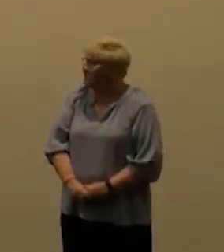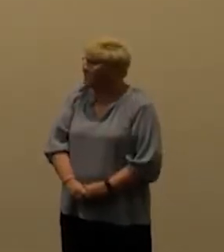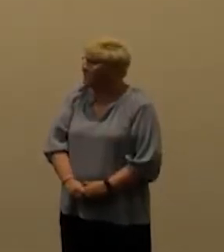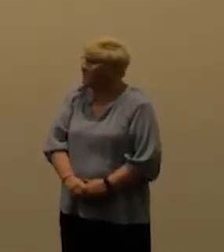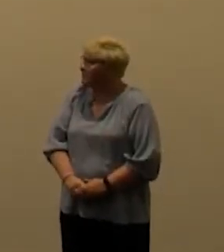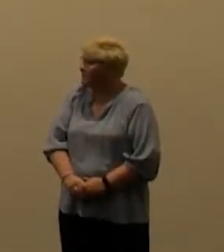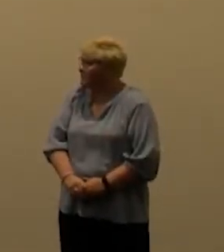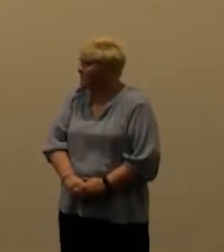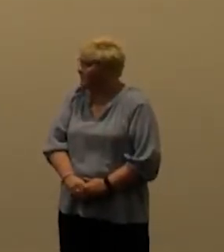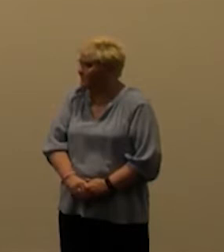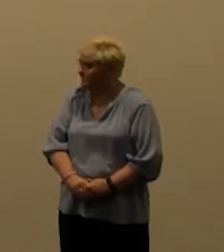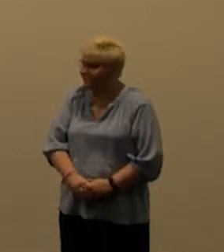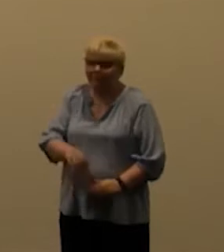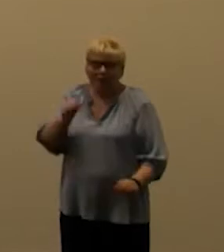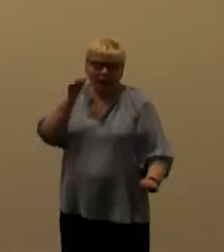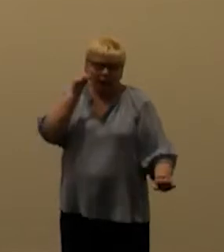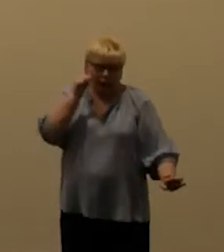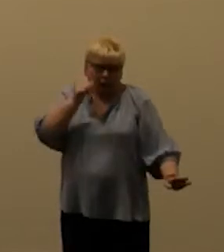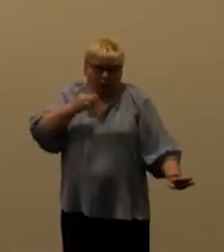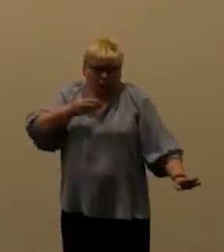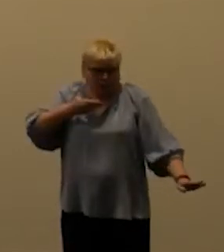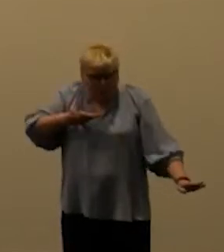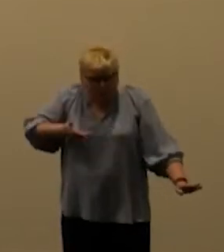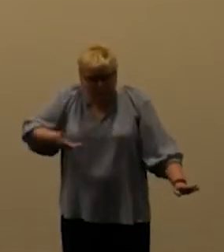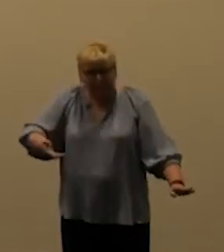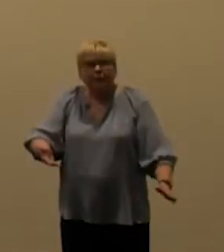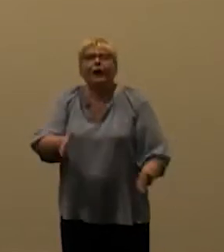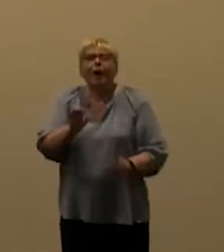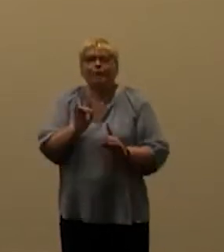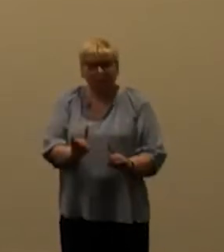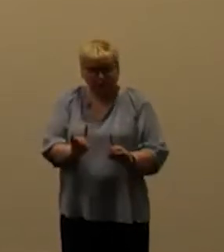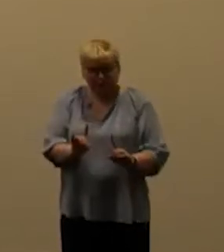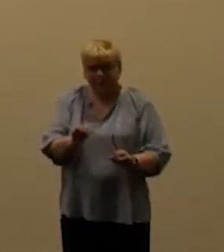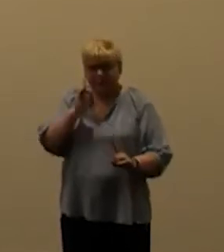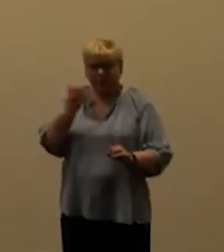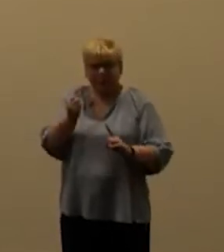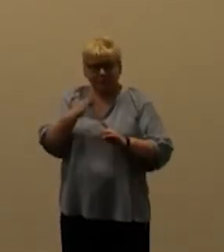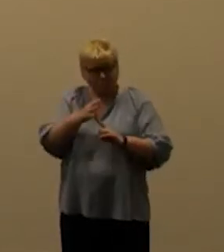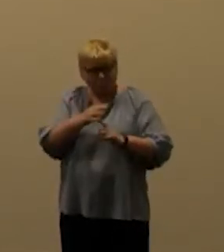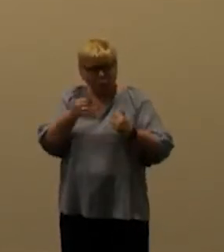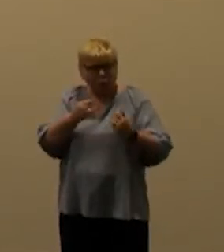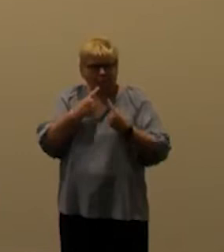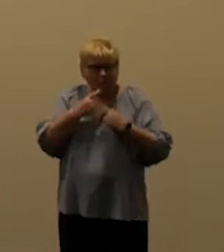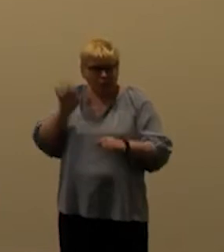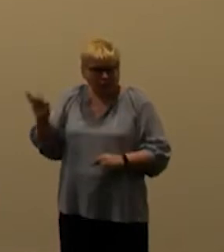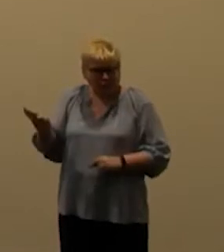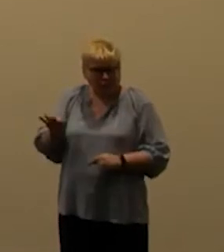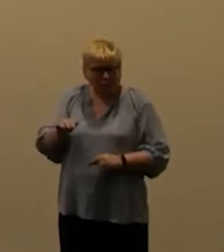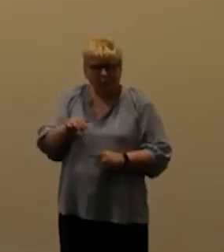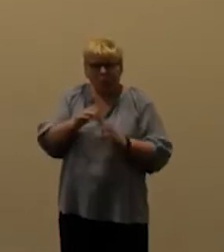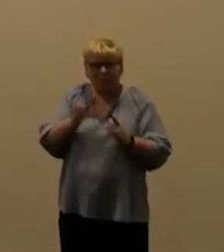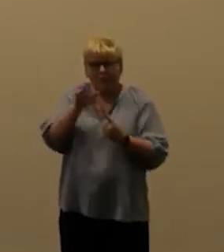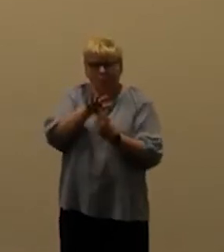Now, I appreciate I've flown through this one quite quickly, but I think we've got some good stuff here in terms of putting it all together as the